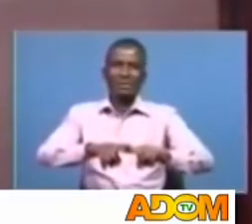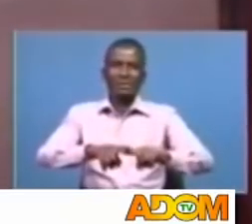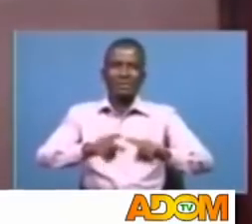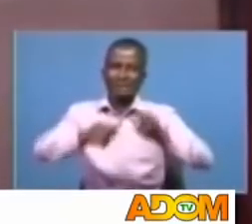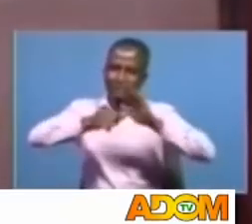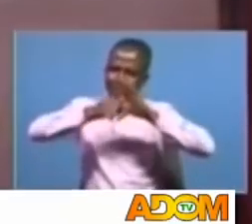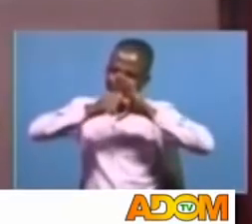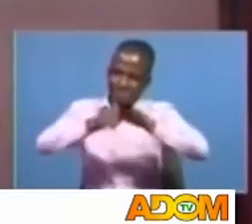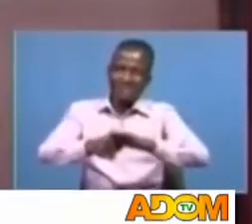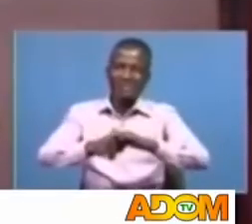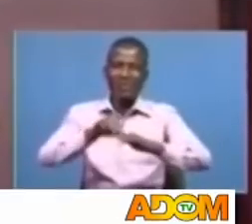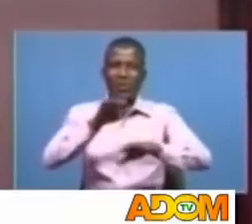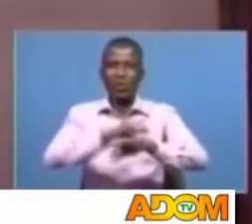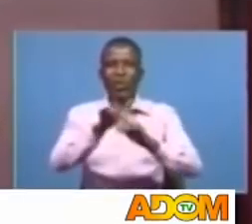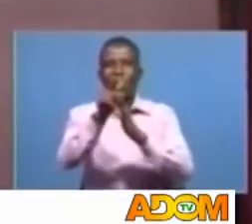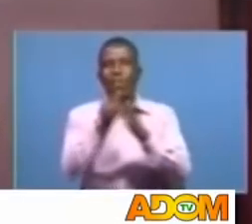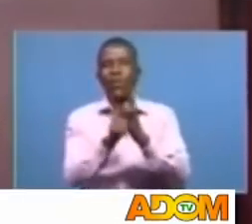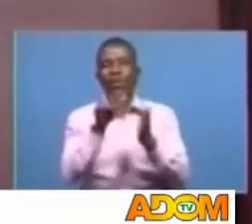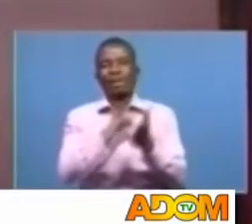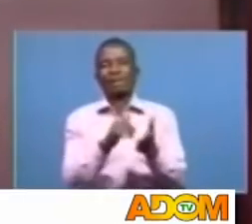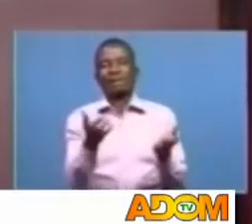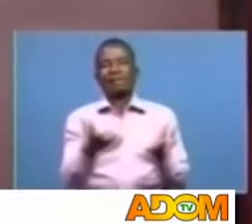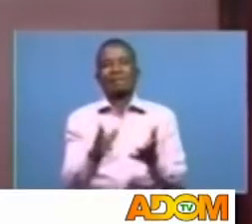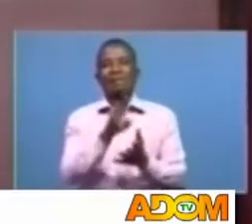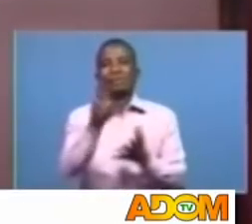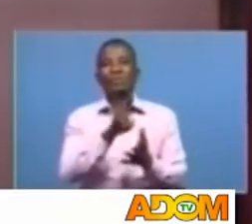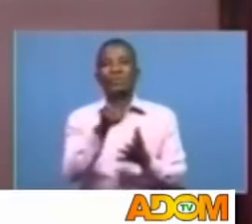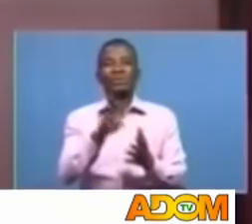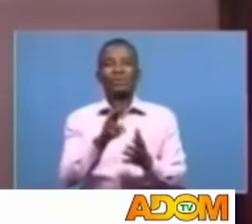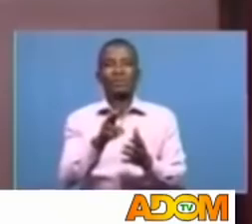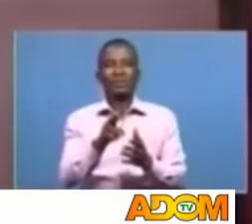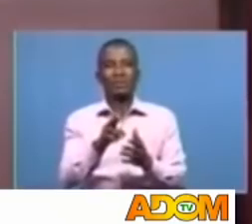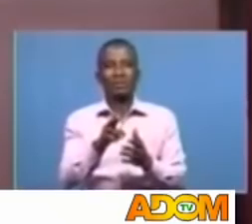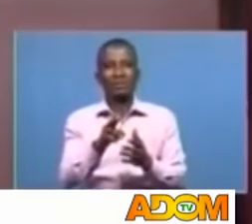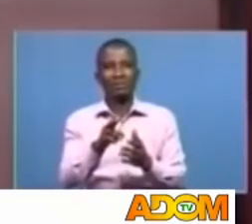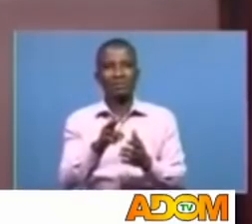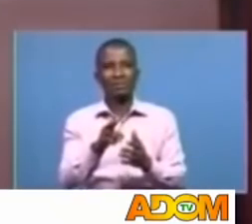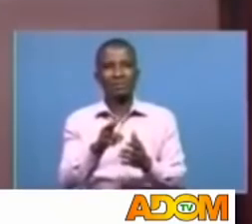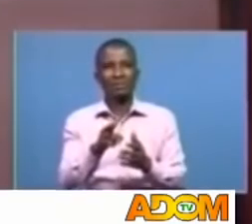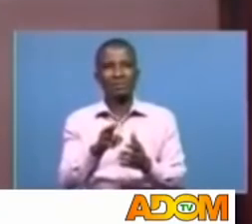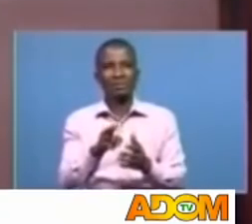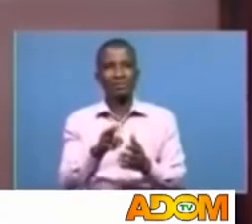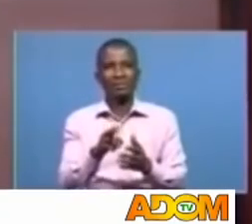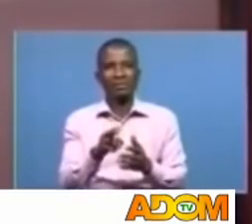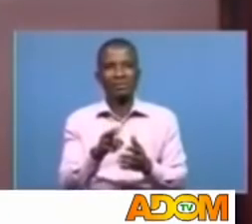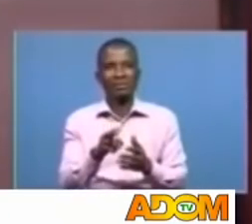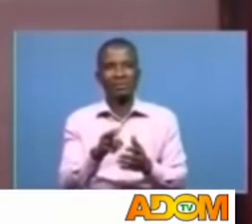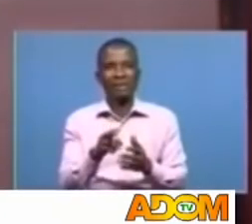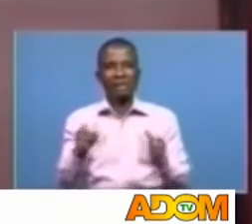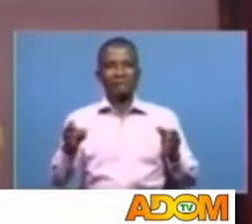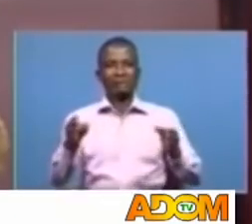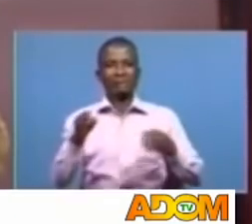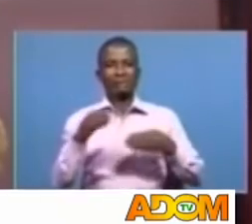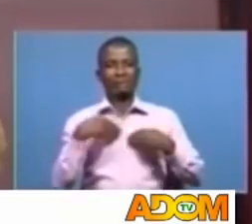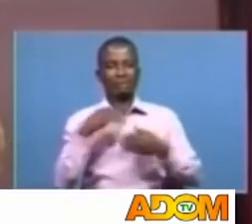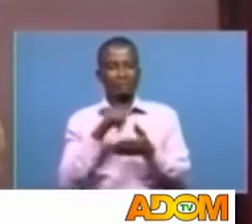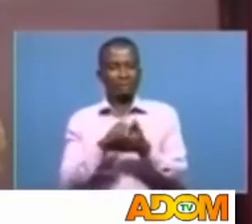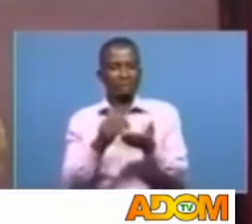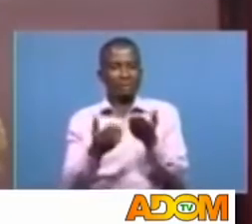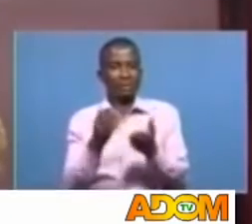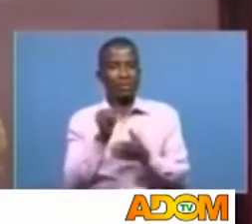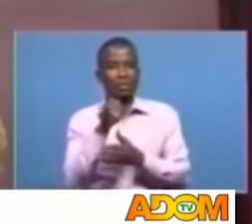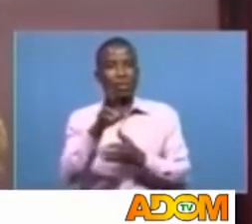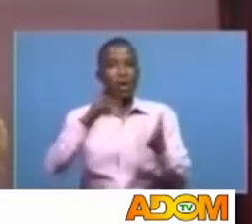this statement of the law as an affidavit, an admission or